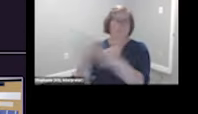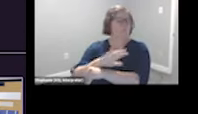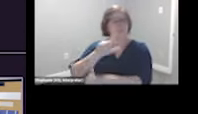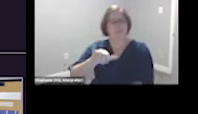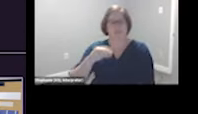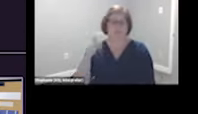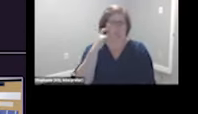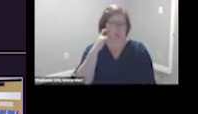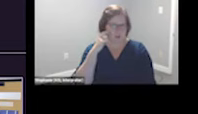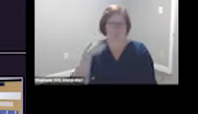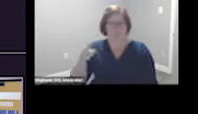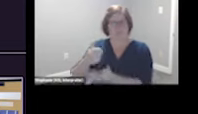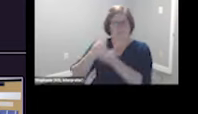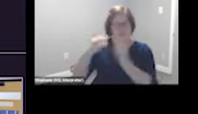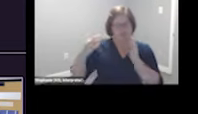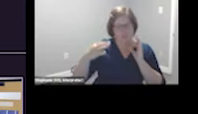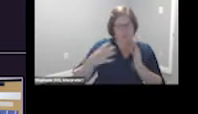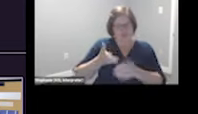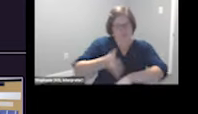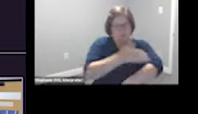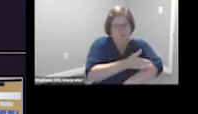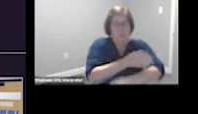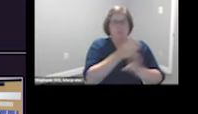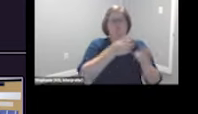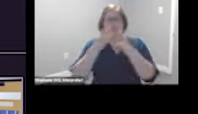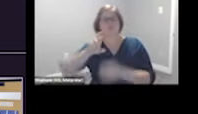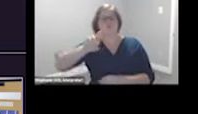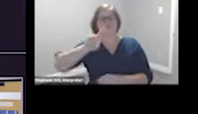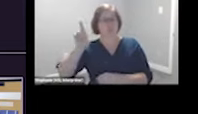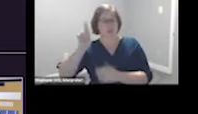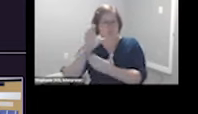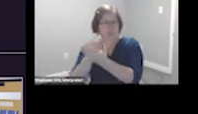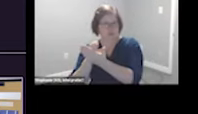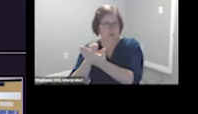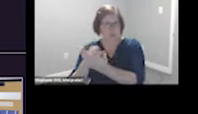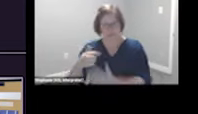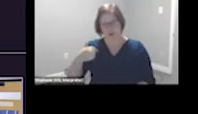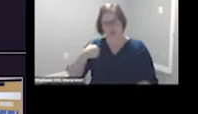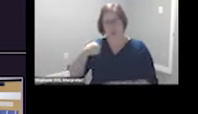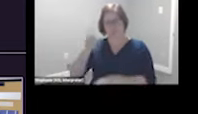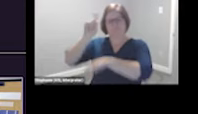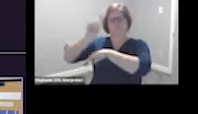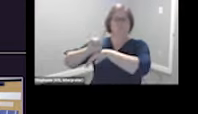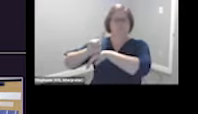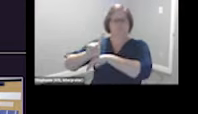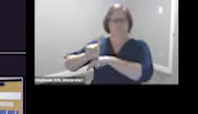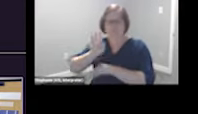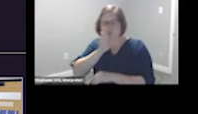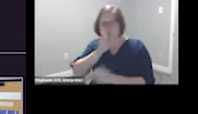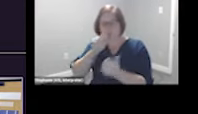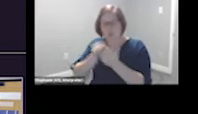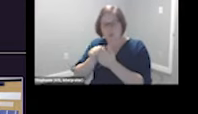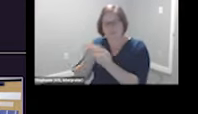models better. On the right-hand side, I've got an image of me talking to some more of the students that we